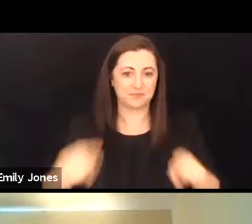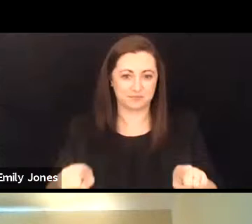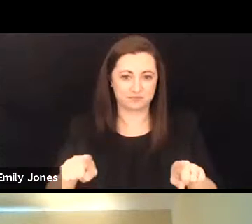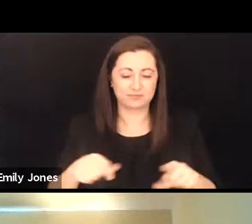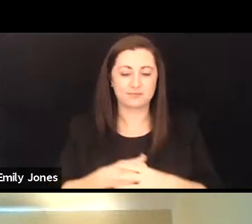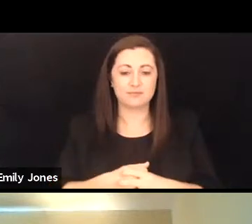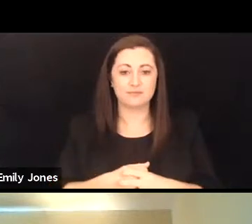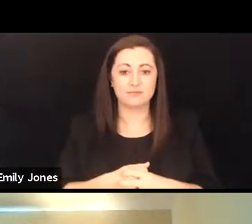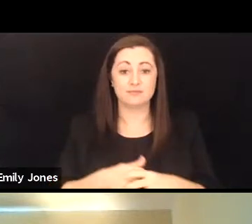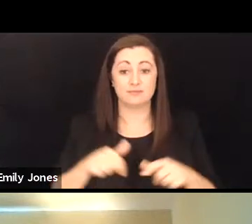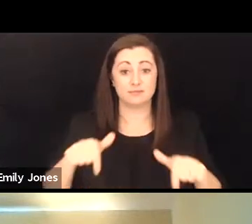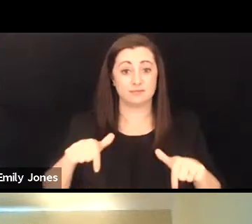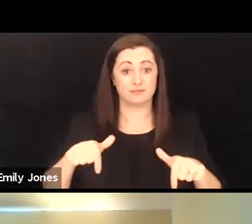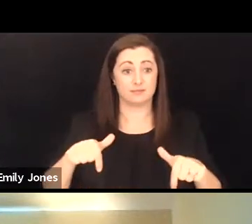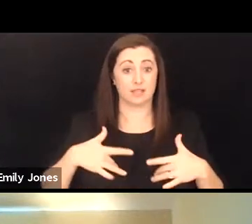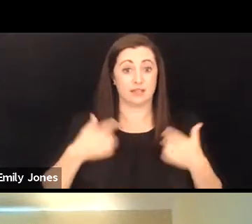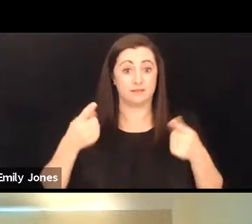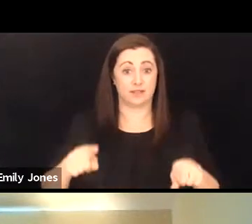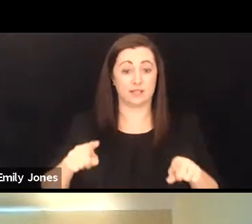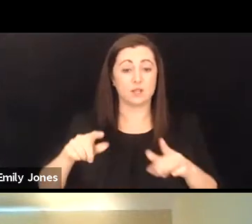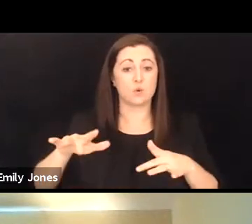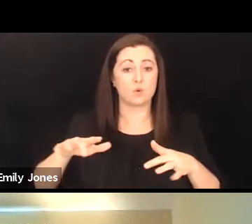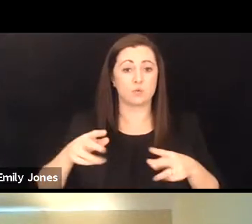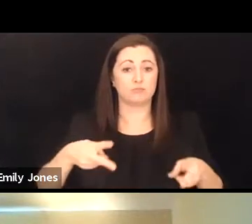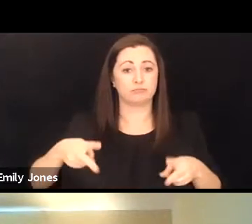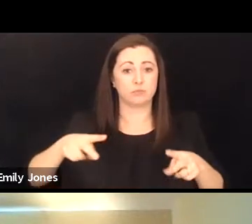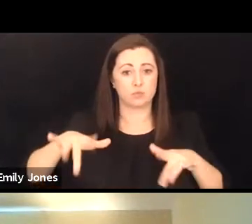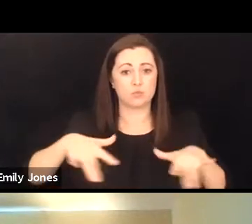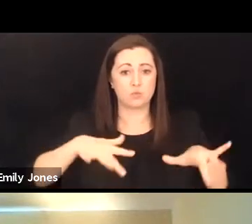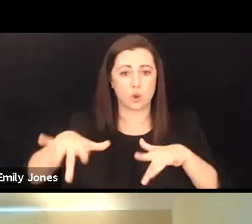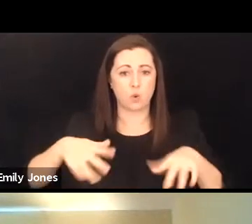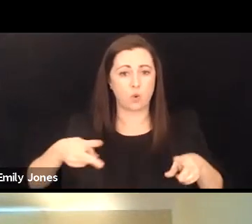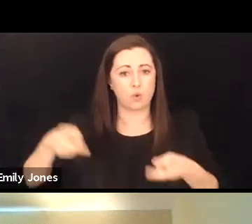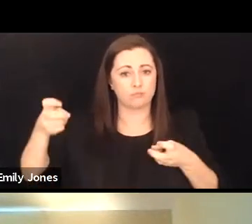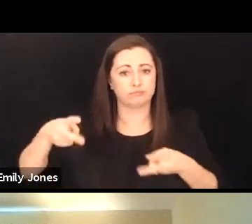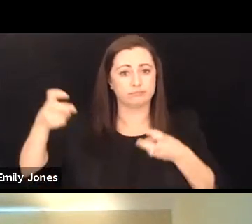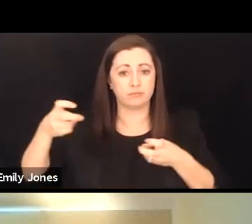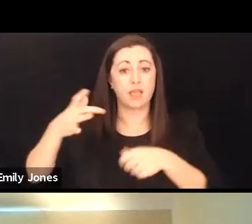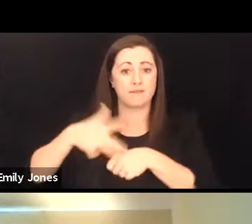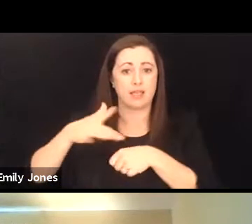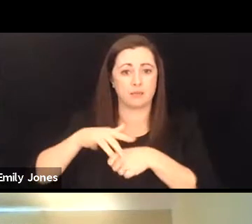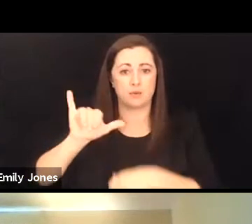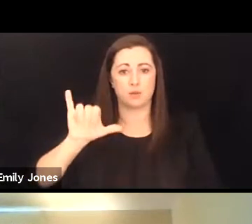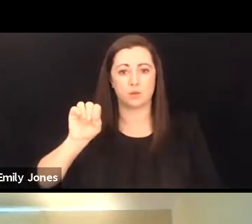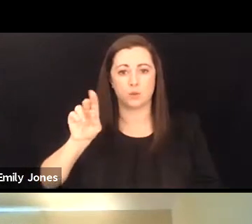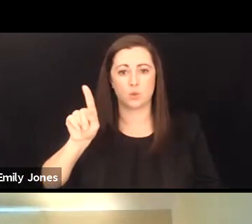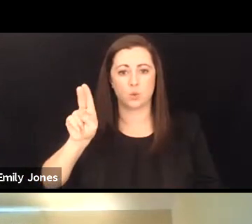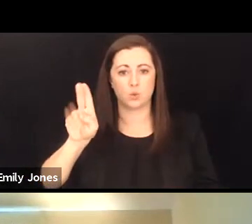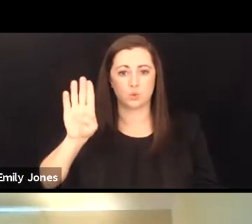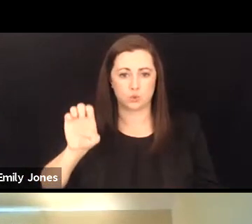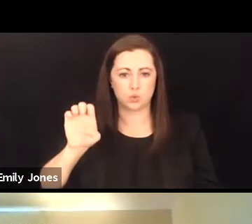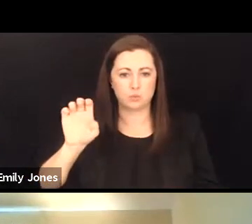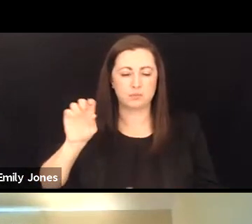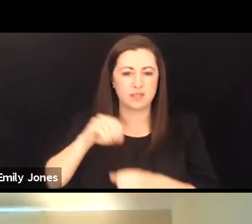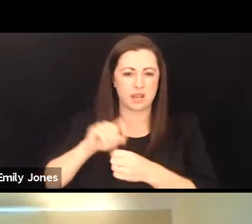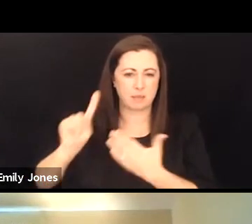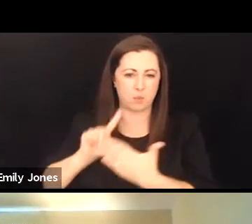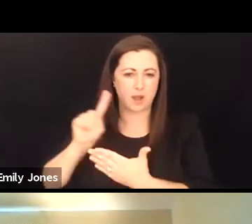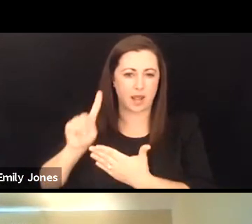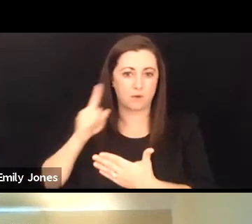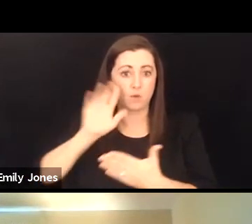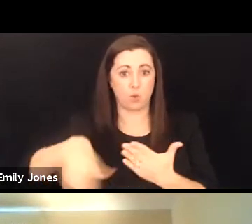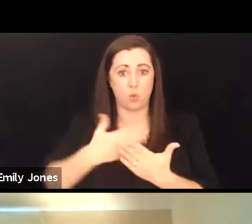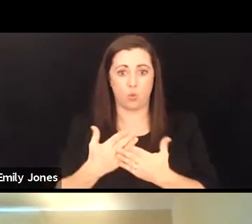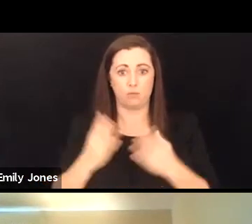This event will be recorded, has been recorded, and will be available on YouTube in about an hour in its entirety. If you want